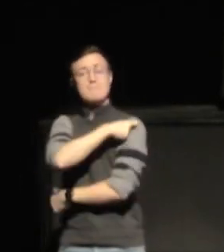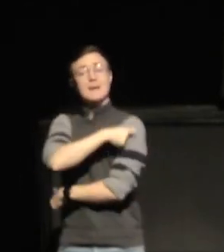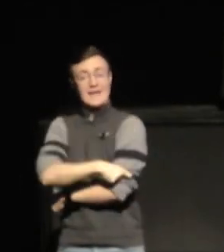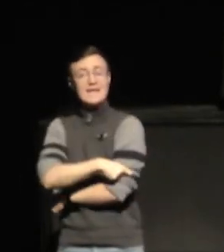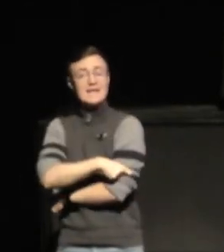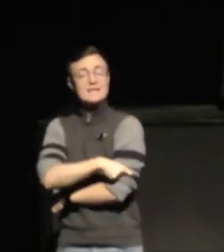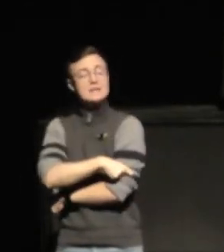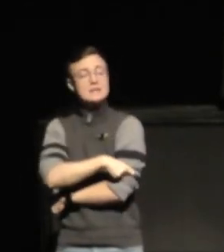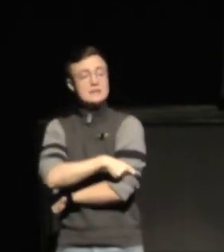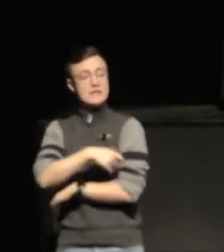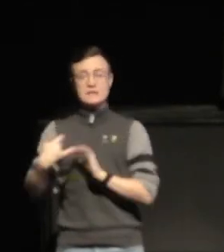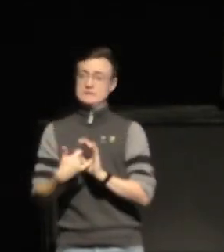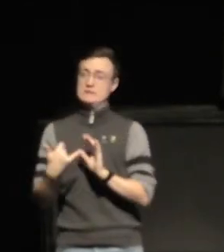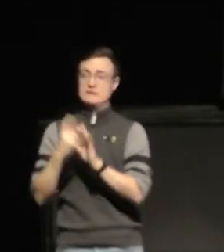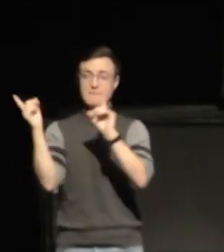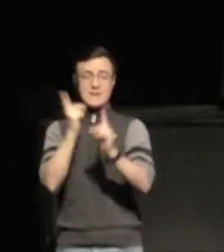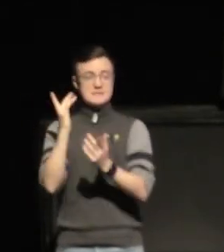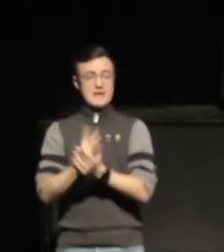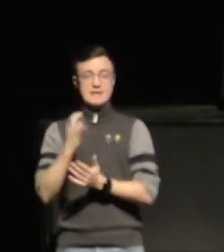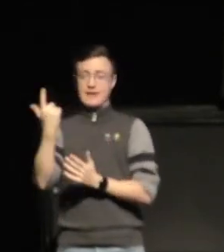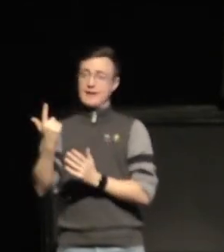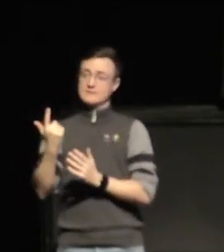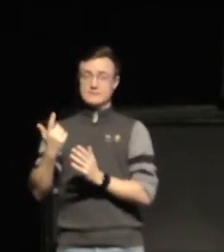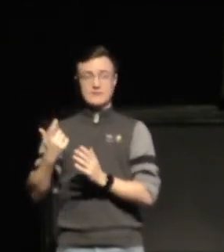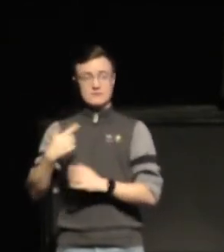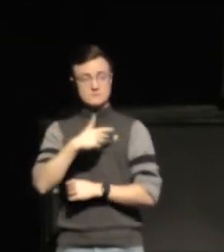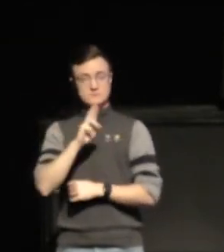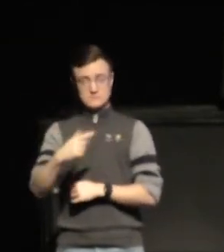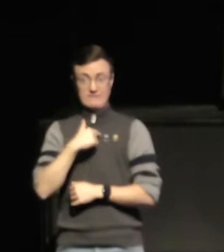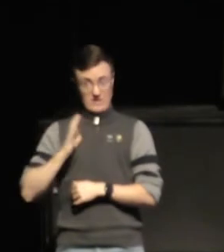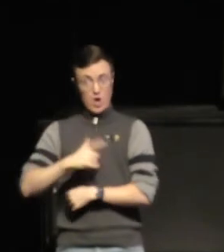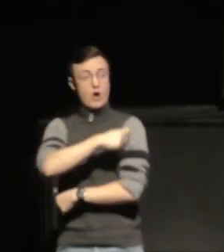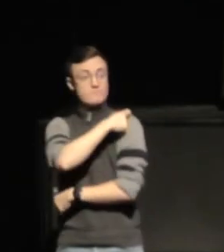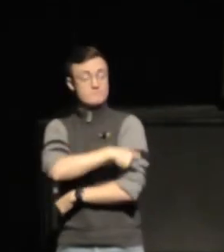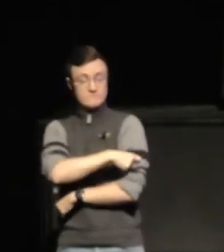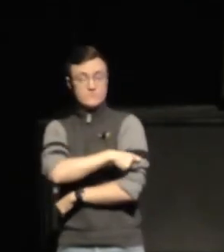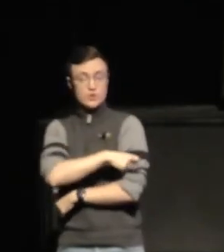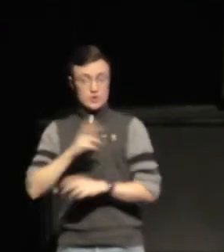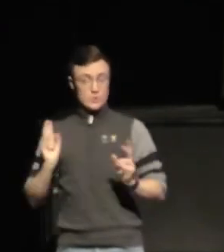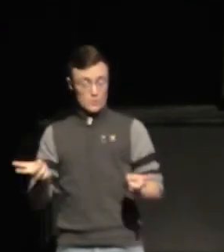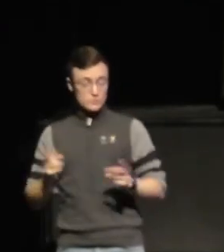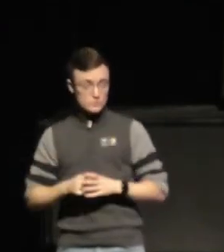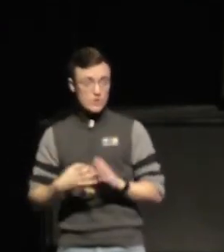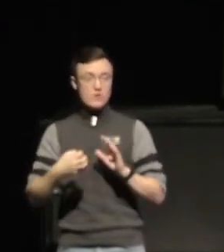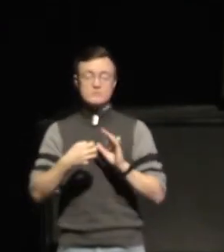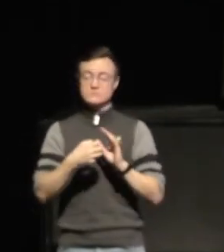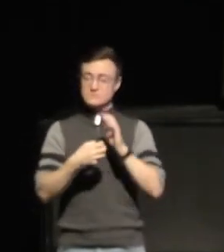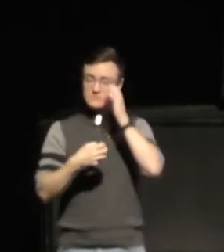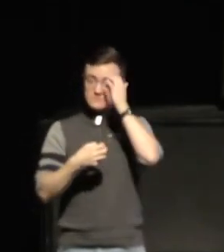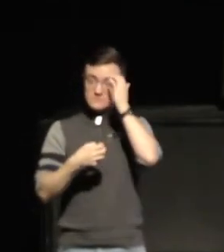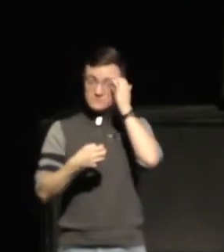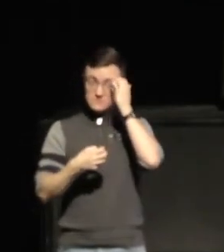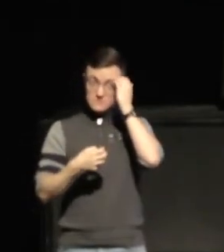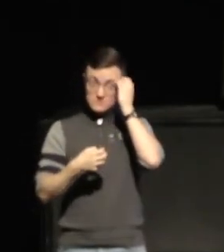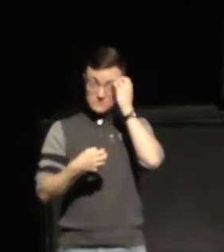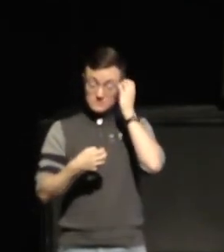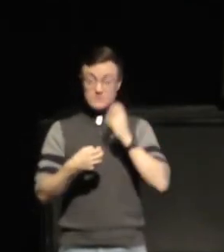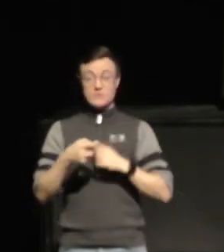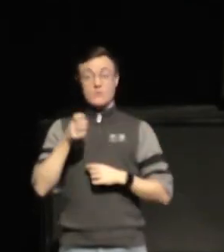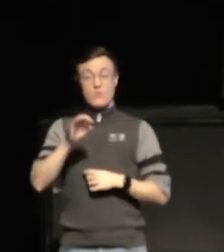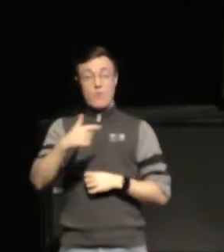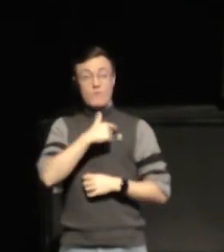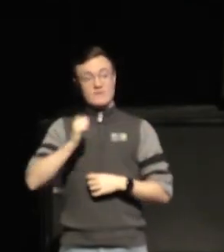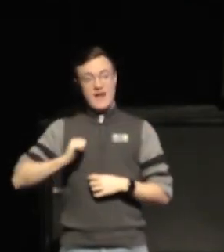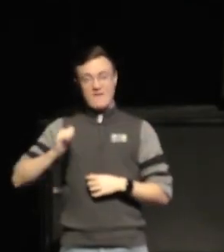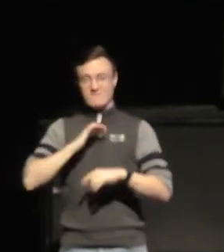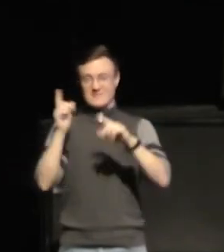are entailed within human rights guarantees are incredibly important, because they bring into focus these